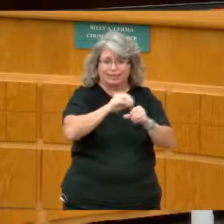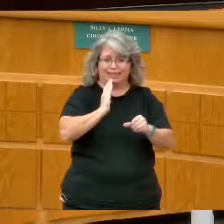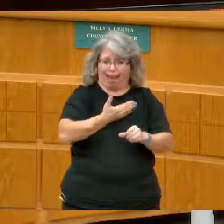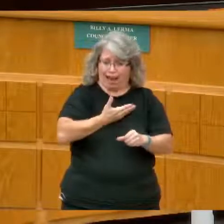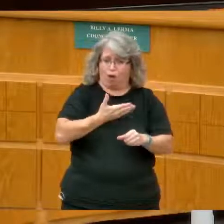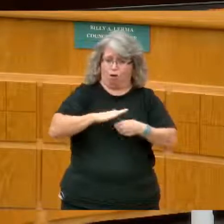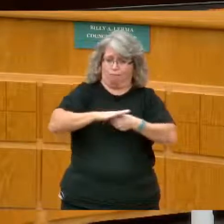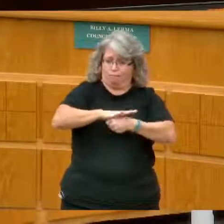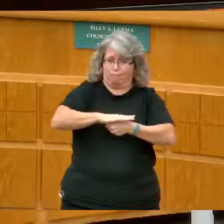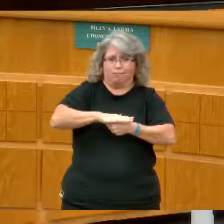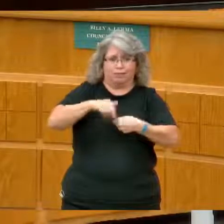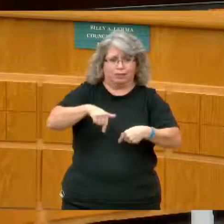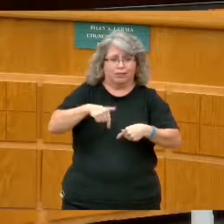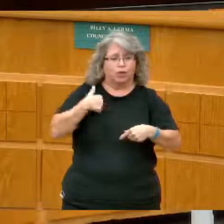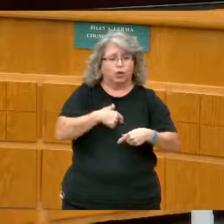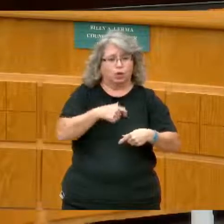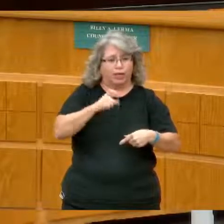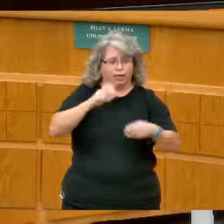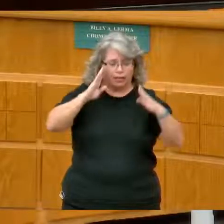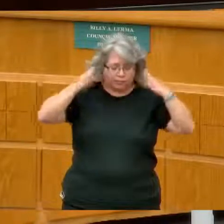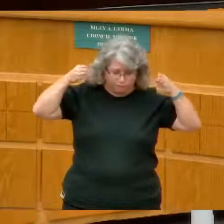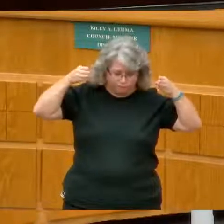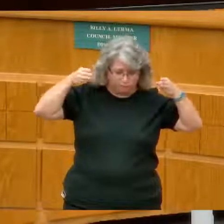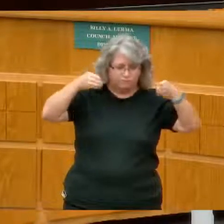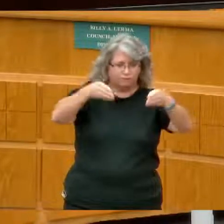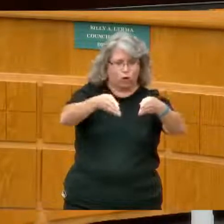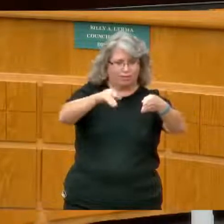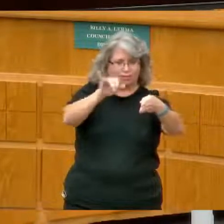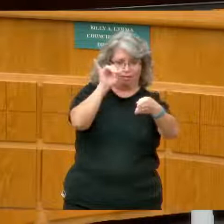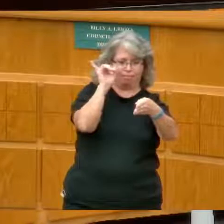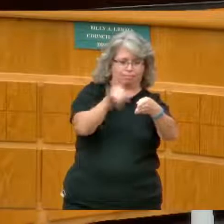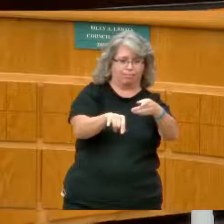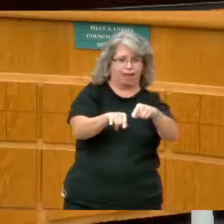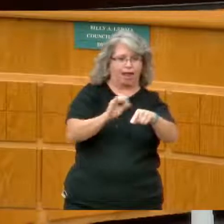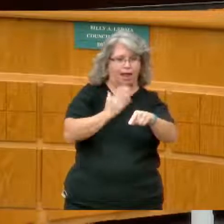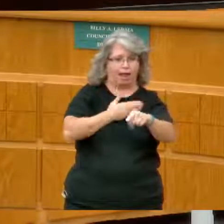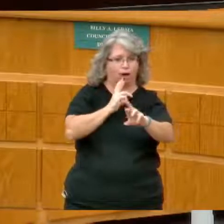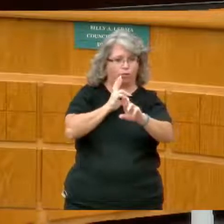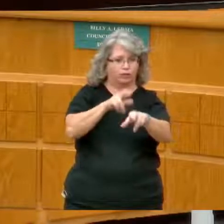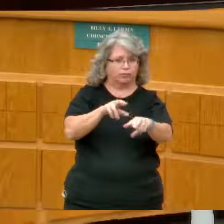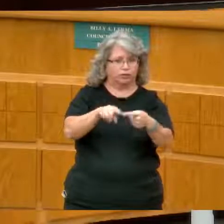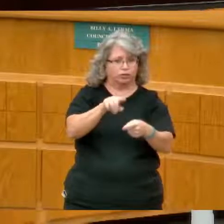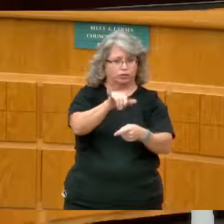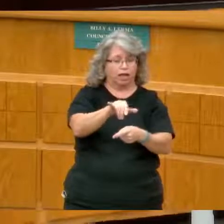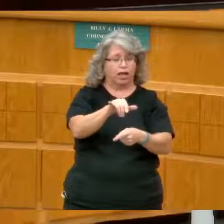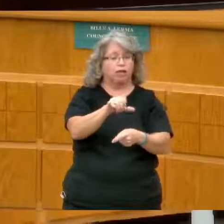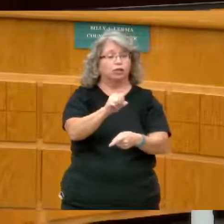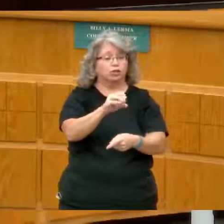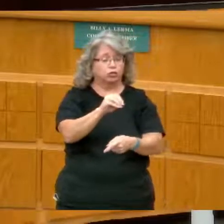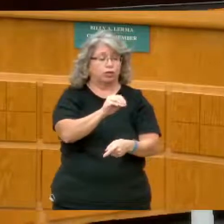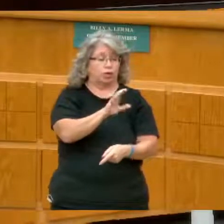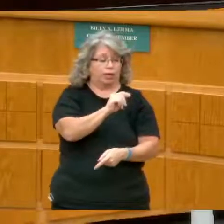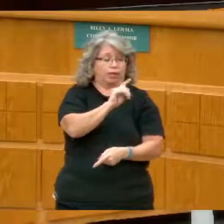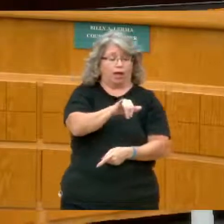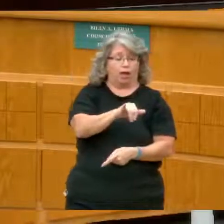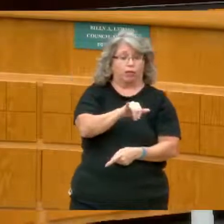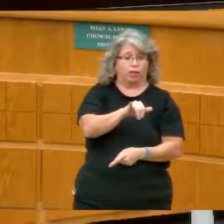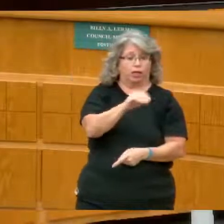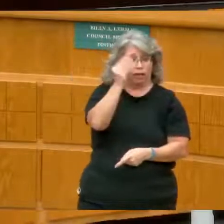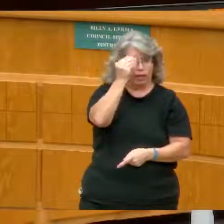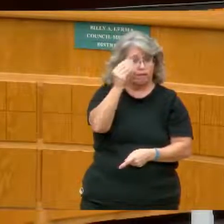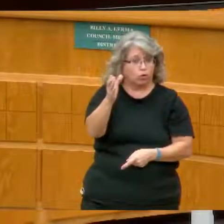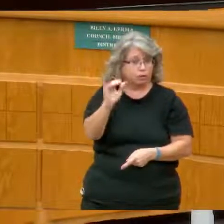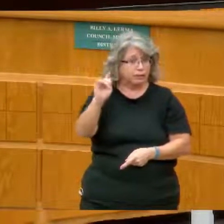all focus on that, on our response. And so we have said March is a